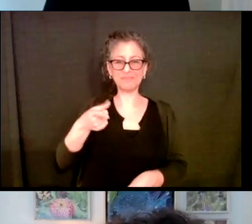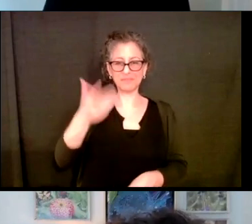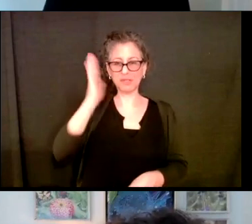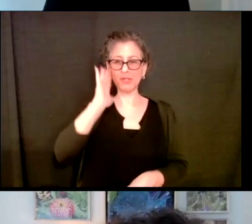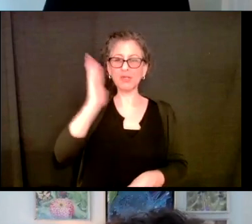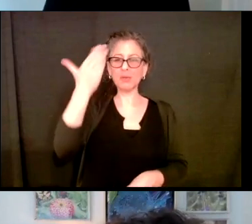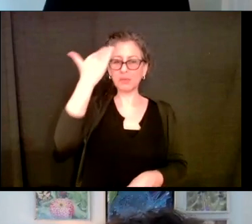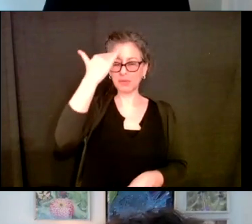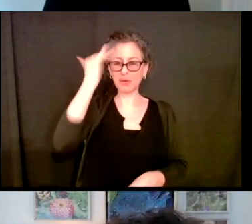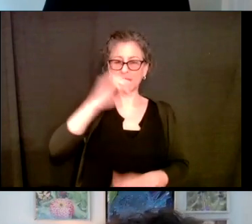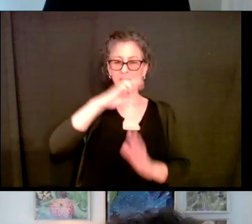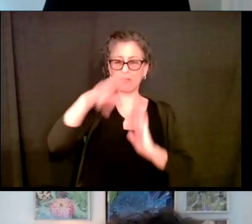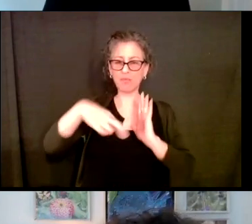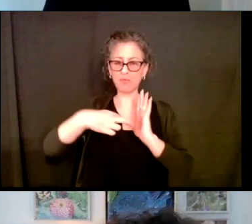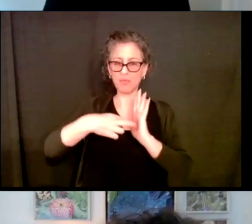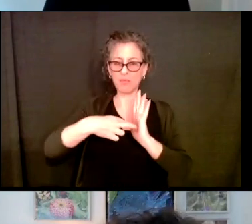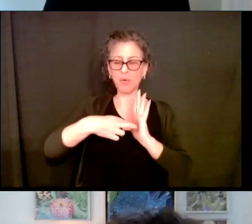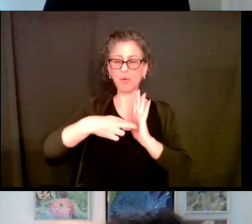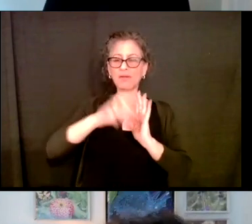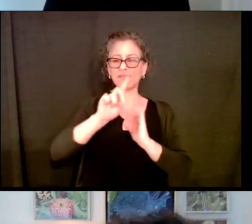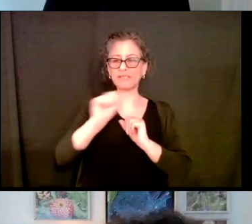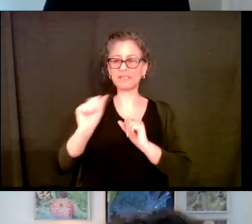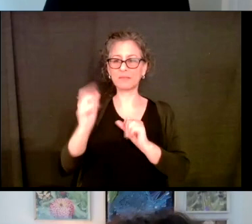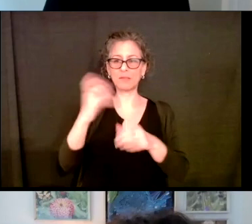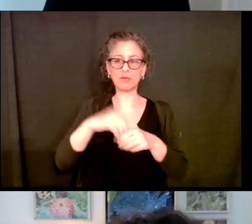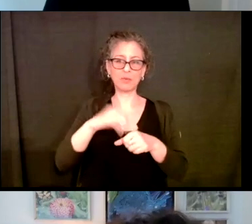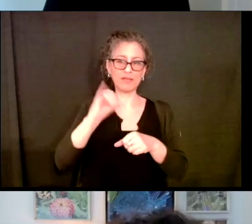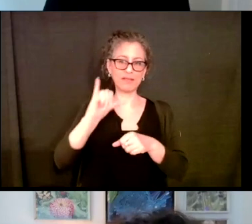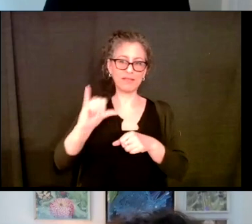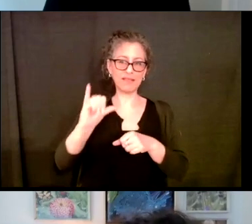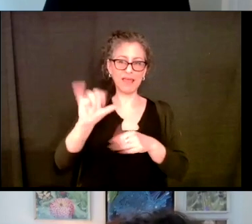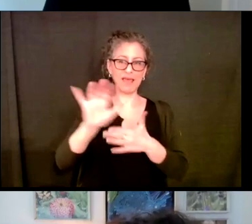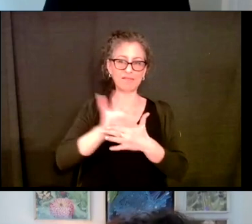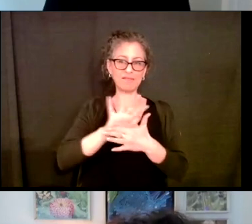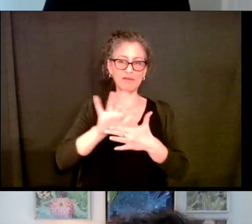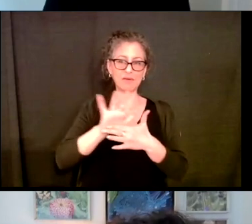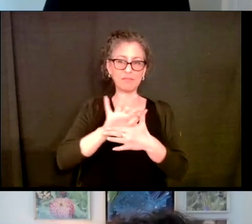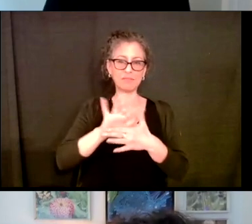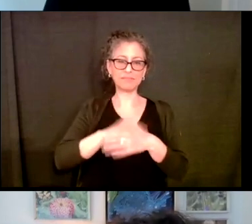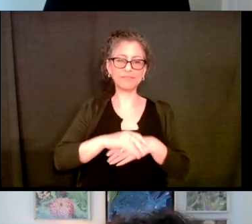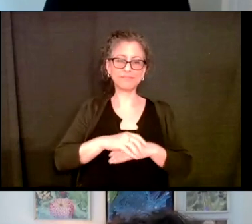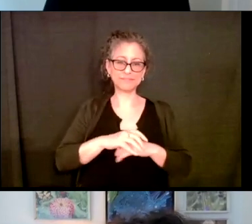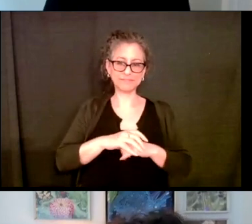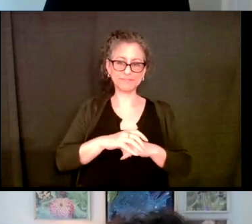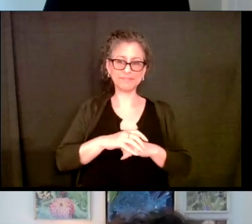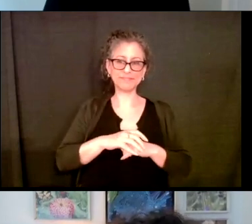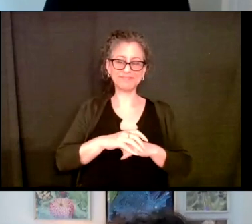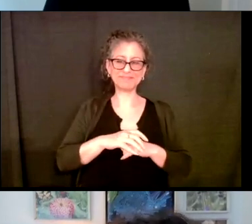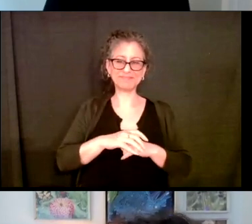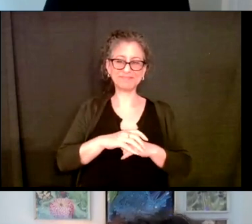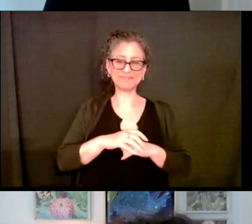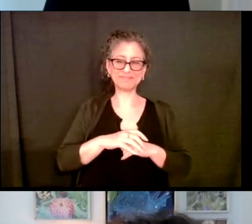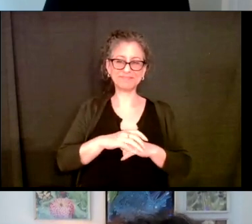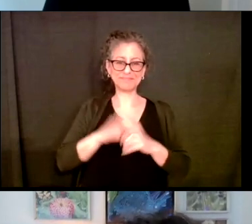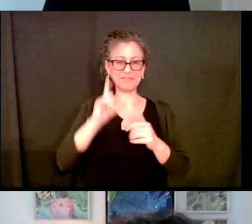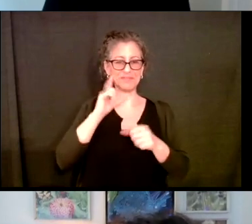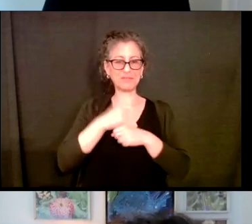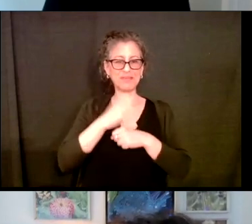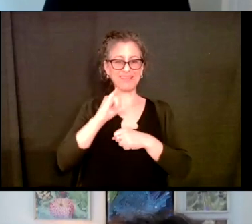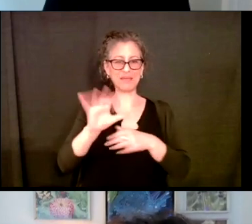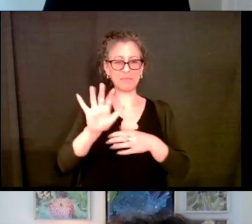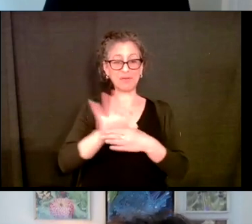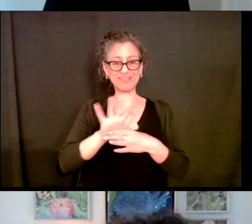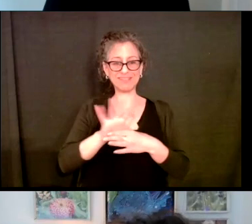know the role of disability in that film. And it's all about the making of the film.